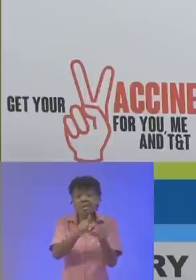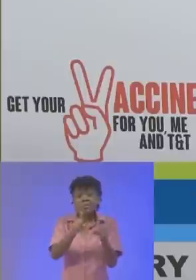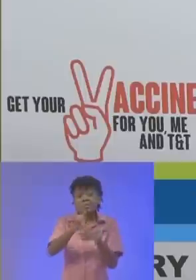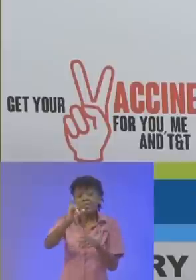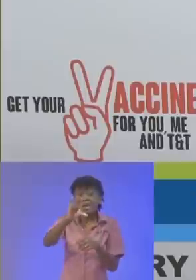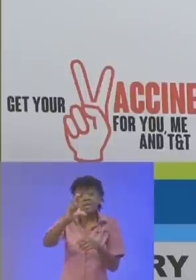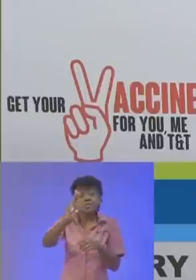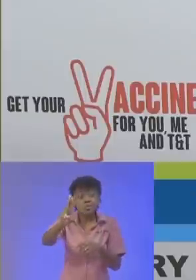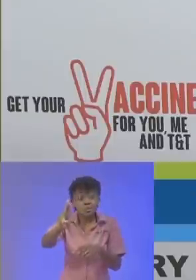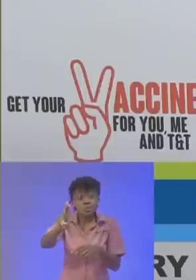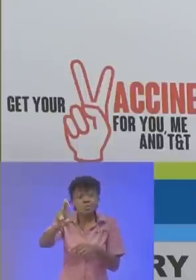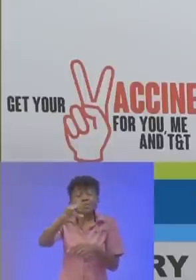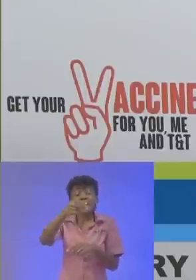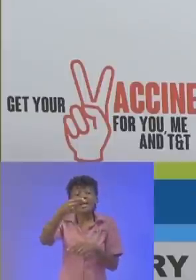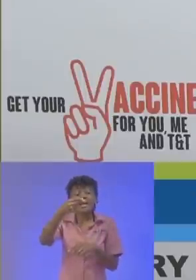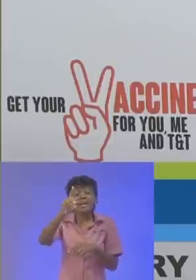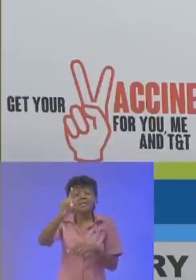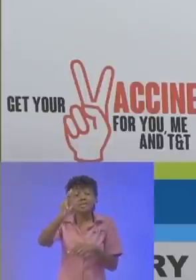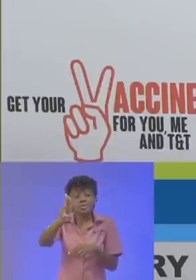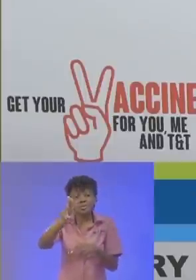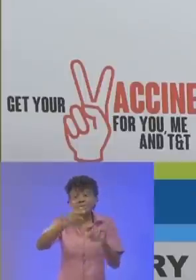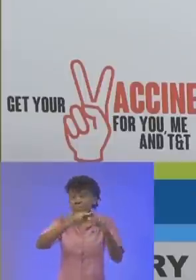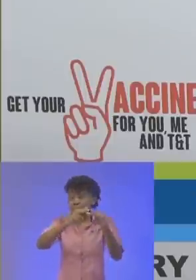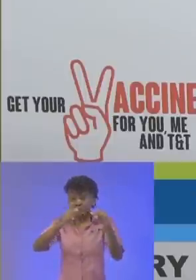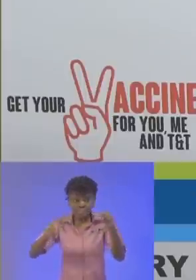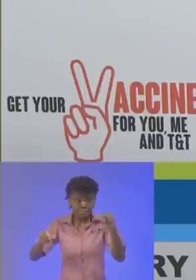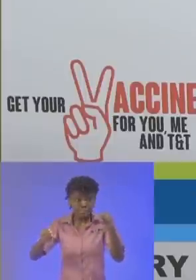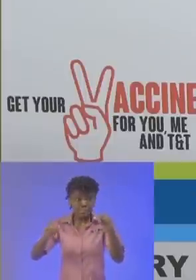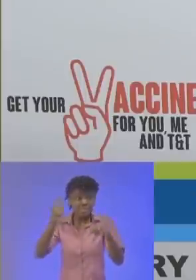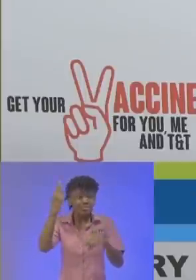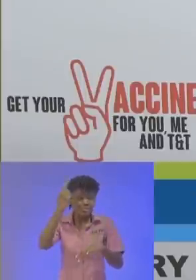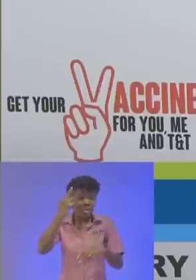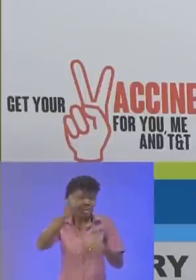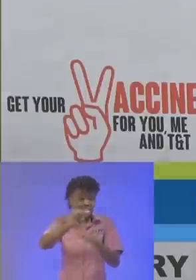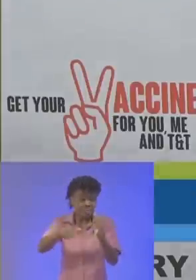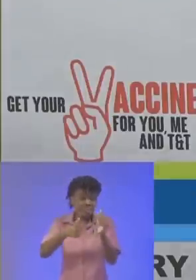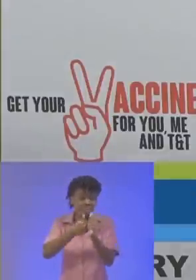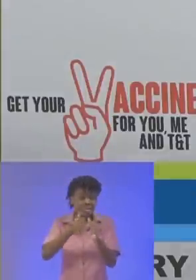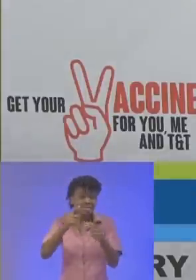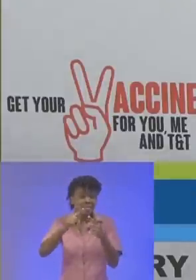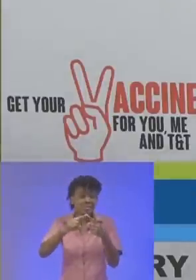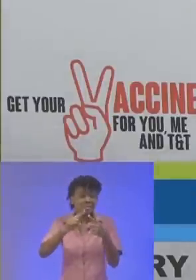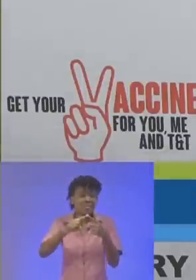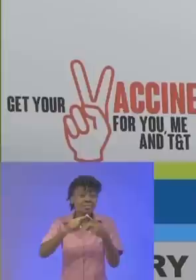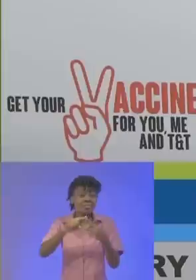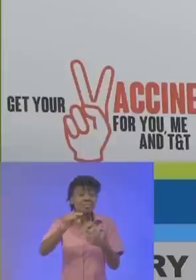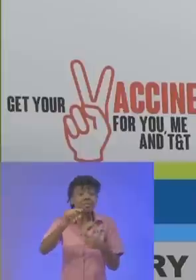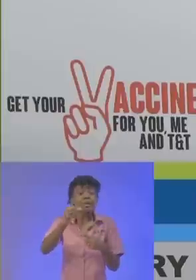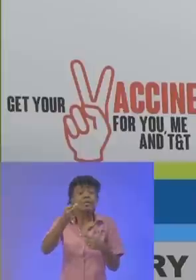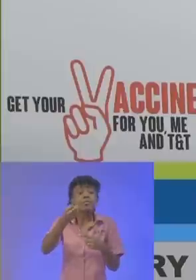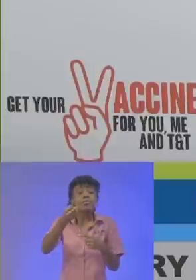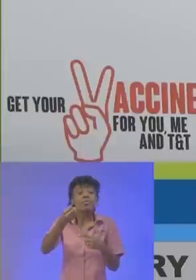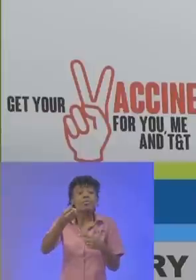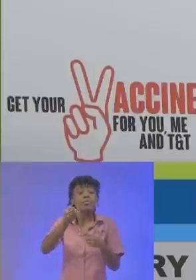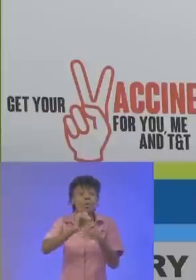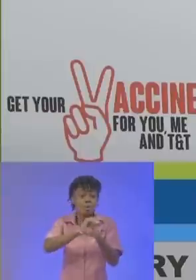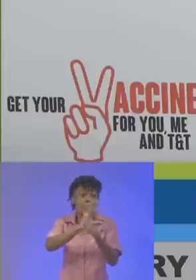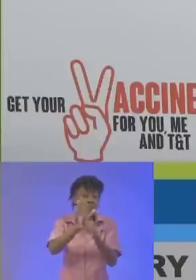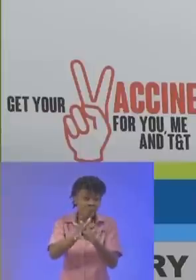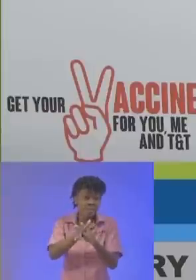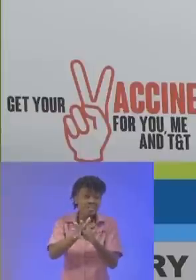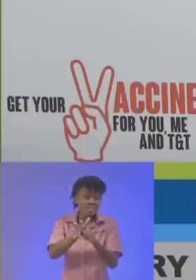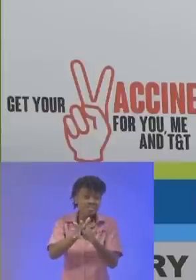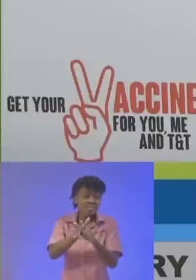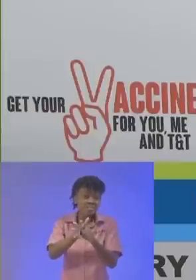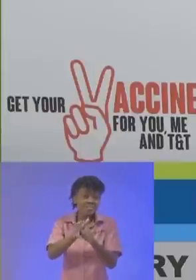numbers. Firstly, we now have Omicron as the established variant in our population as compared to the Delta